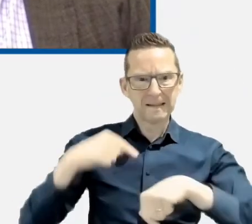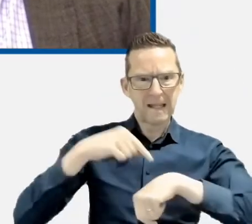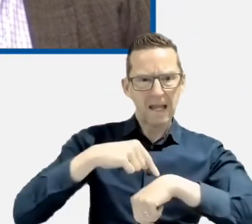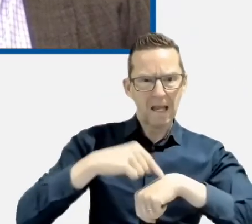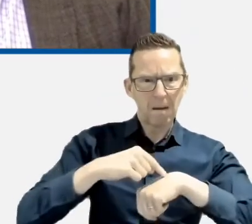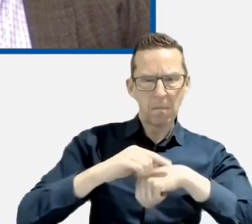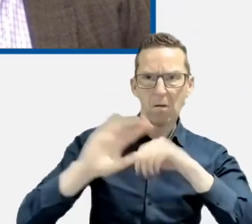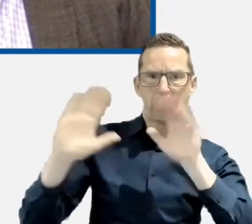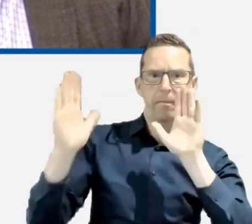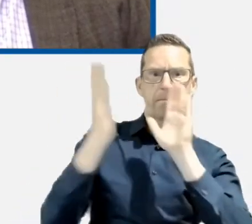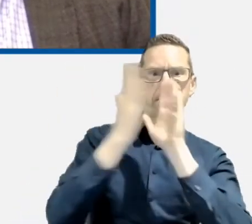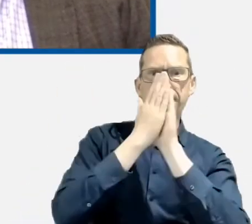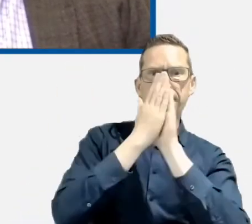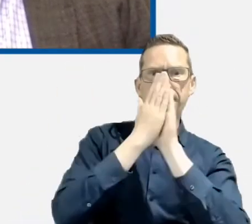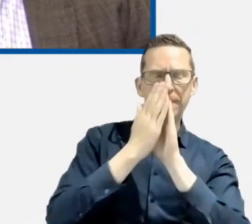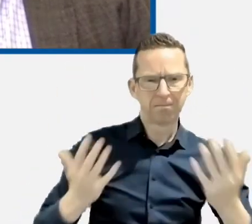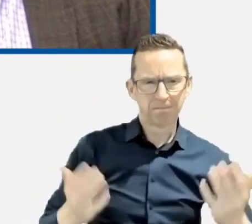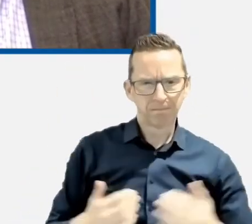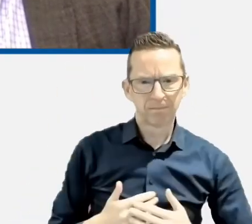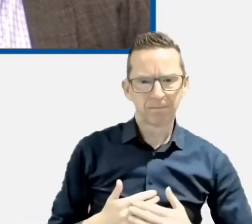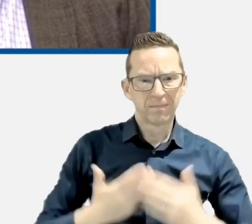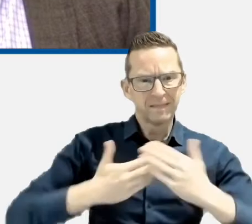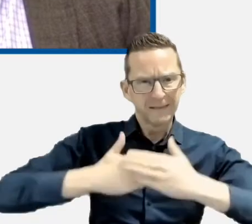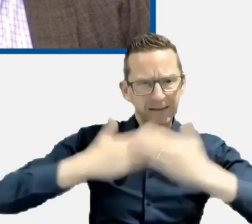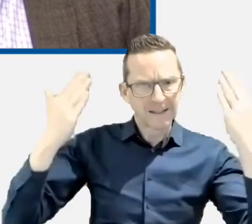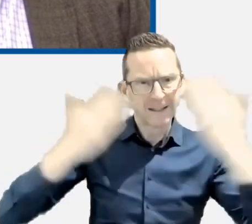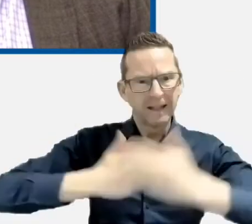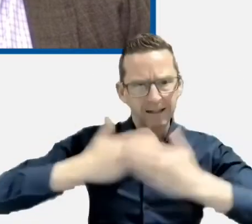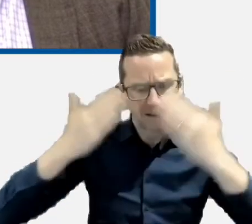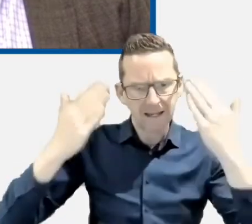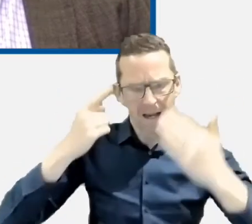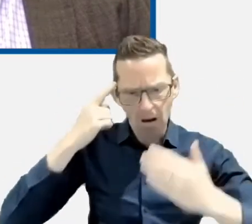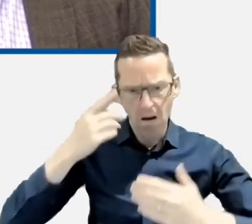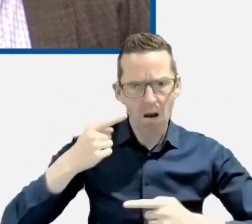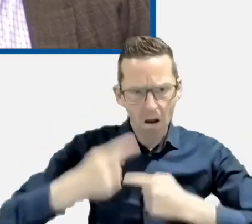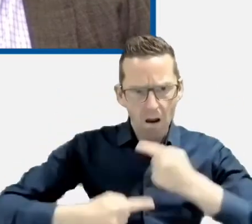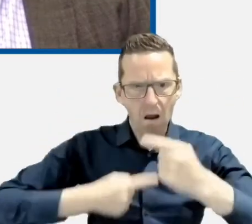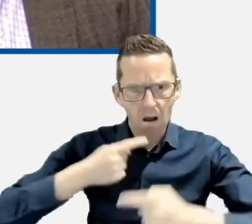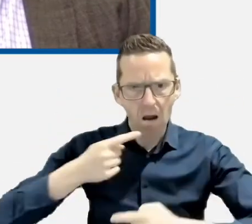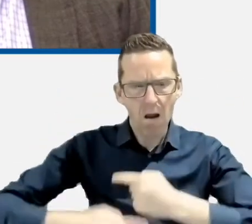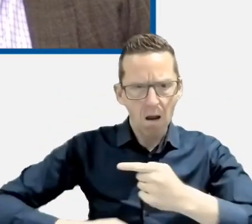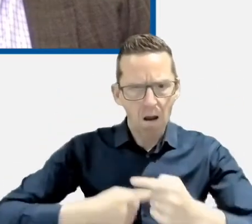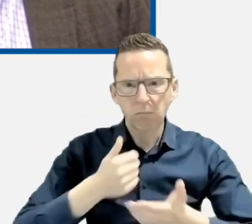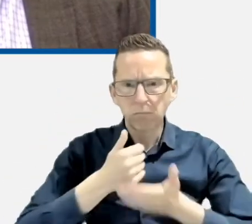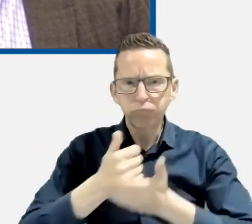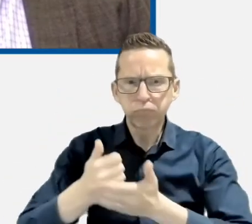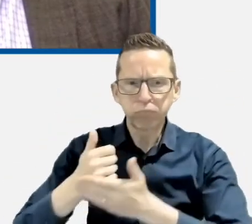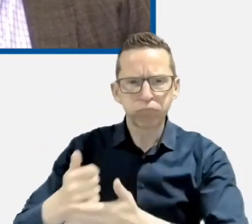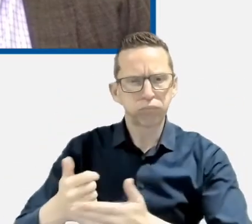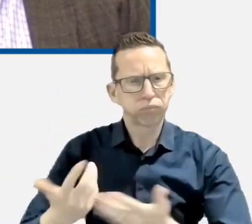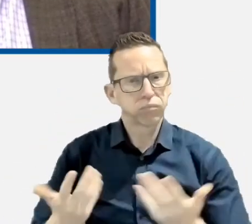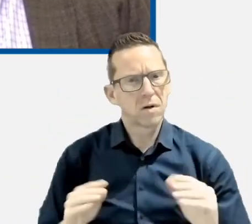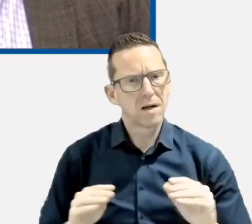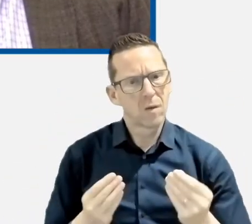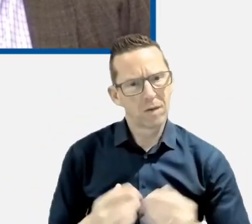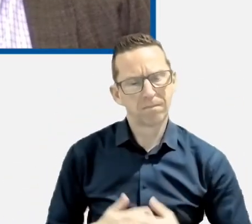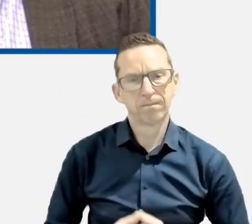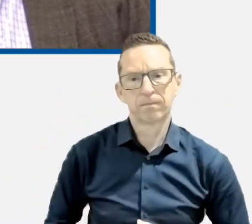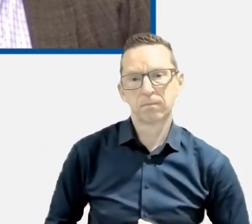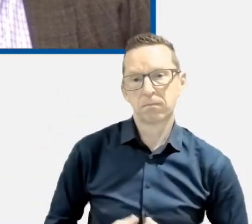task for your agency. So my question to you, Russell, is how does a national